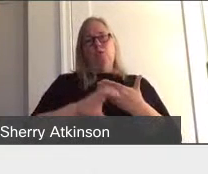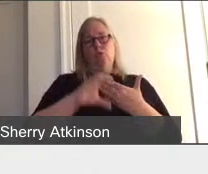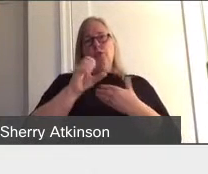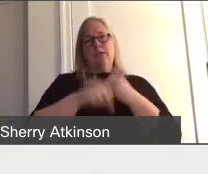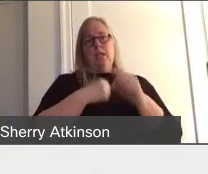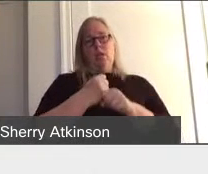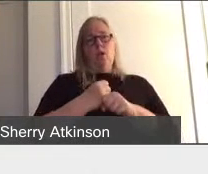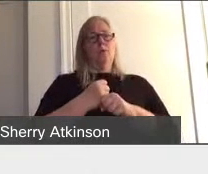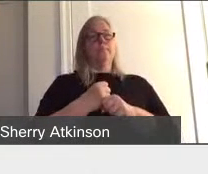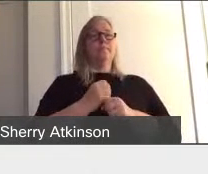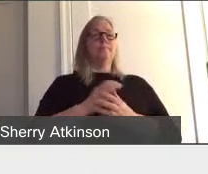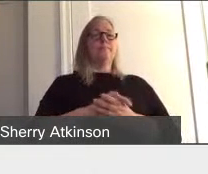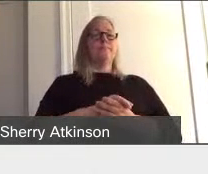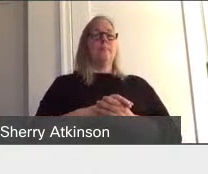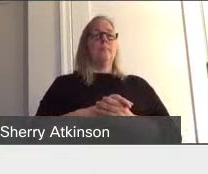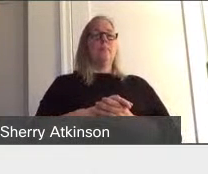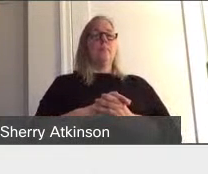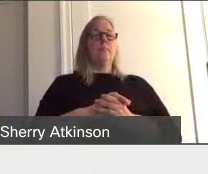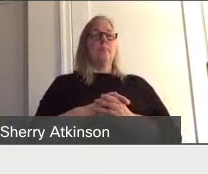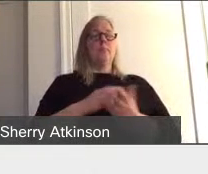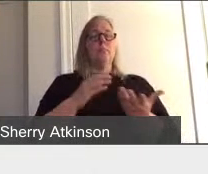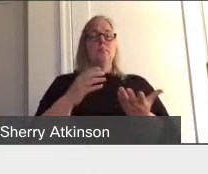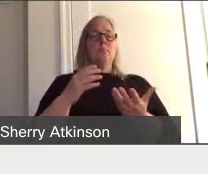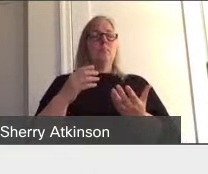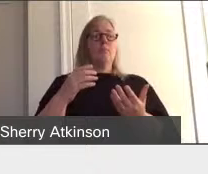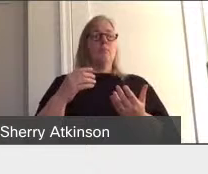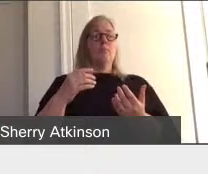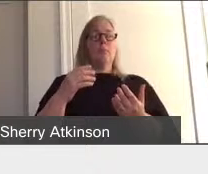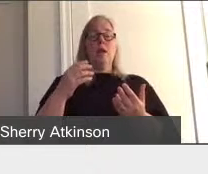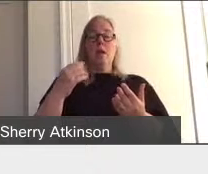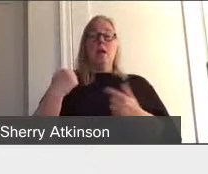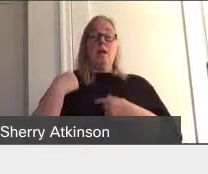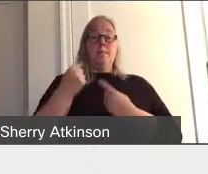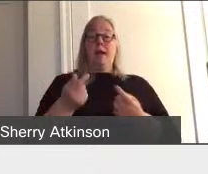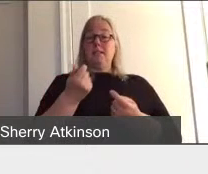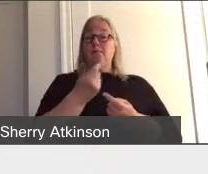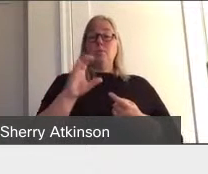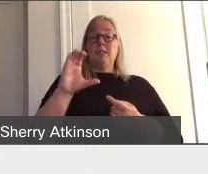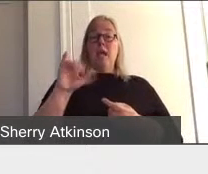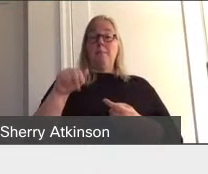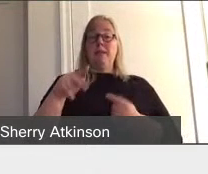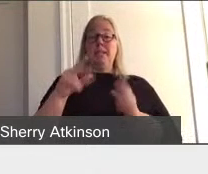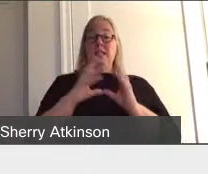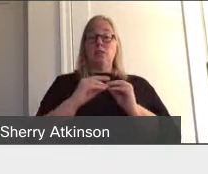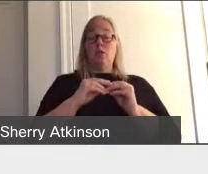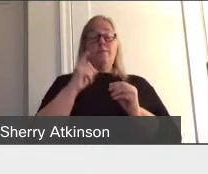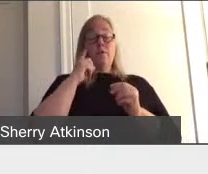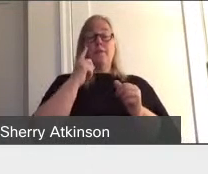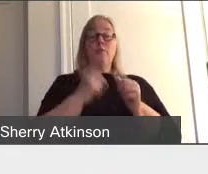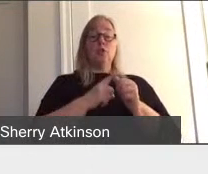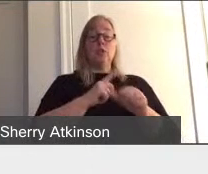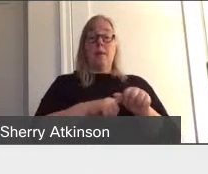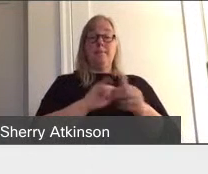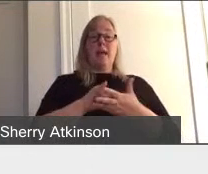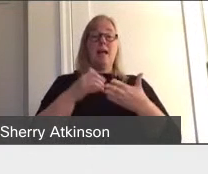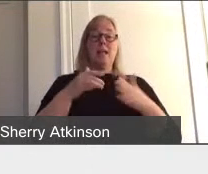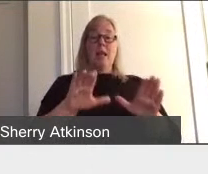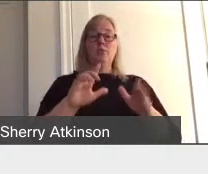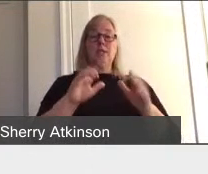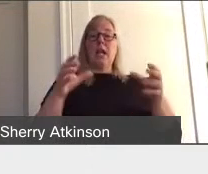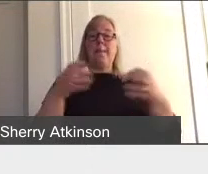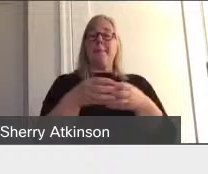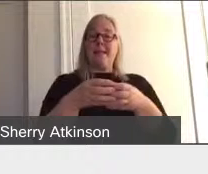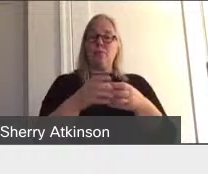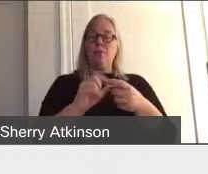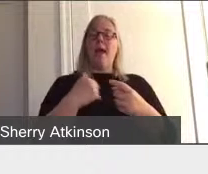weeks with the past few CIP sessions, I would say for the first time, it allows the committee to